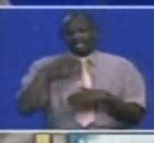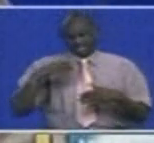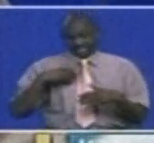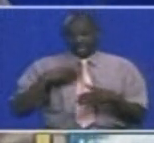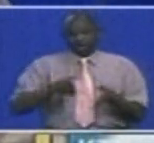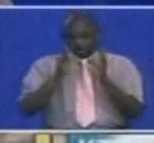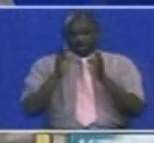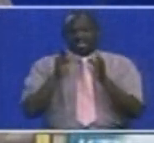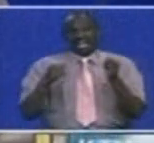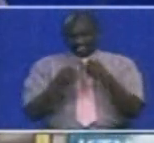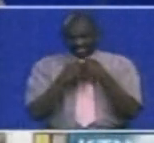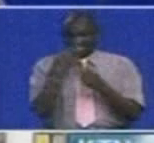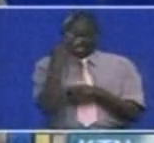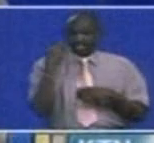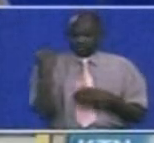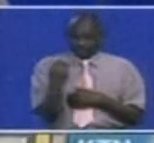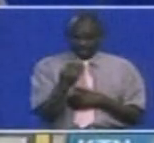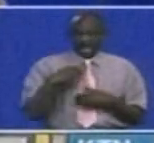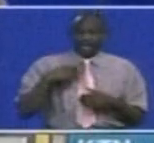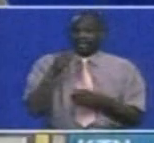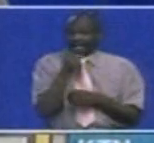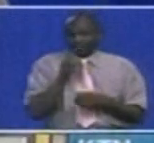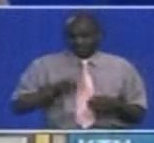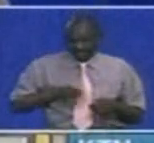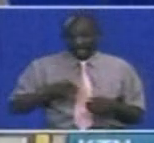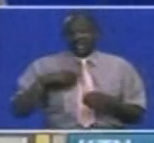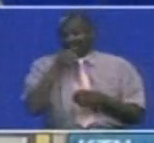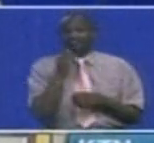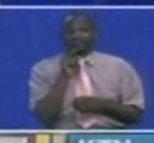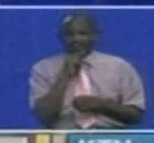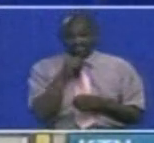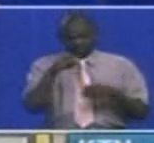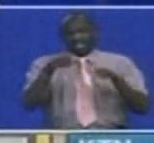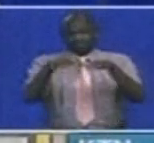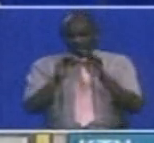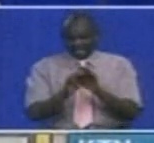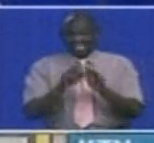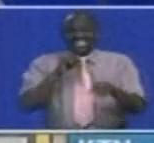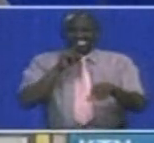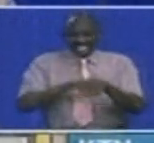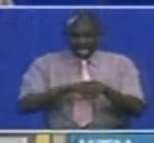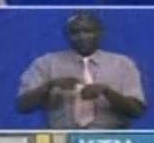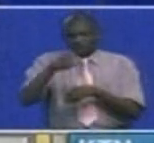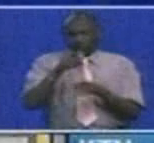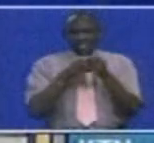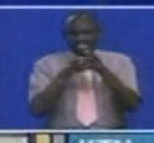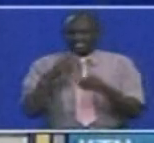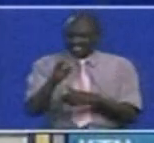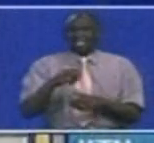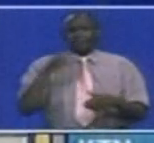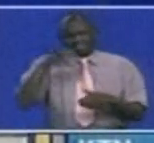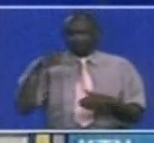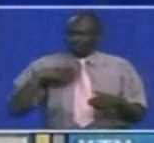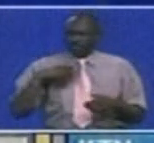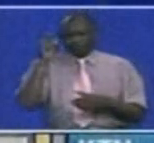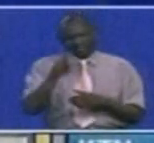accident. Three children, their grandmother and grandfather, were laid to rest as local leaders called for action against PSV operators who